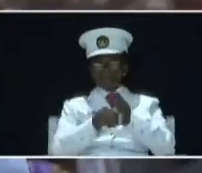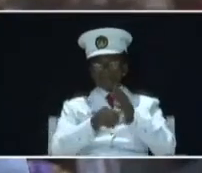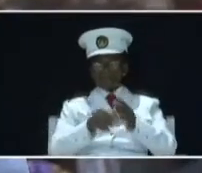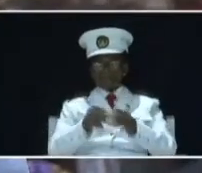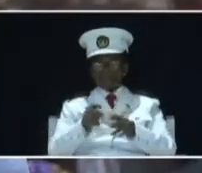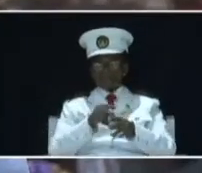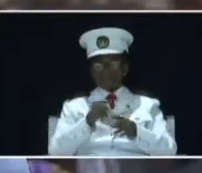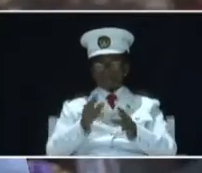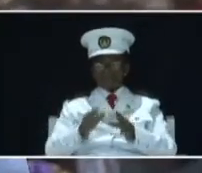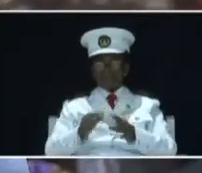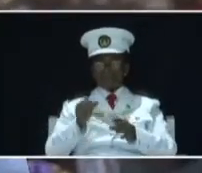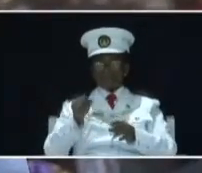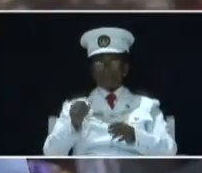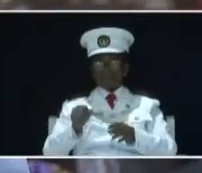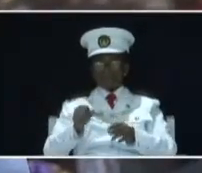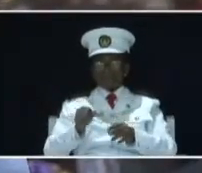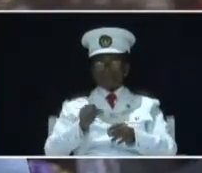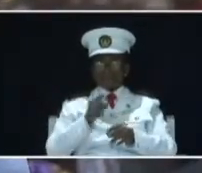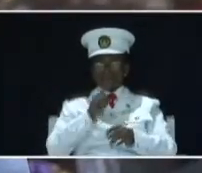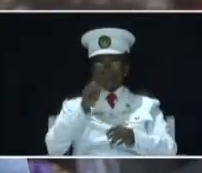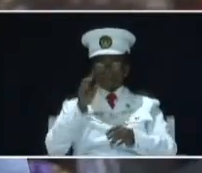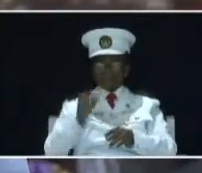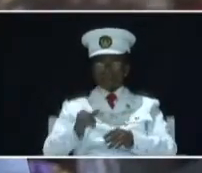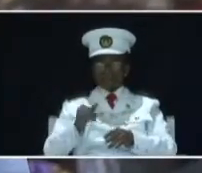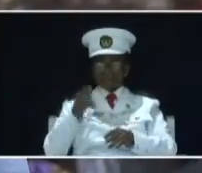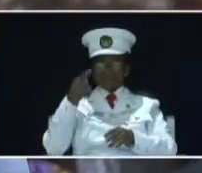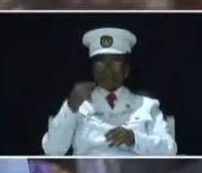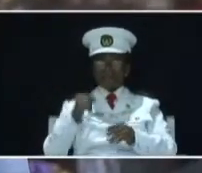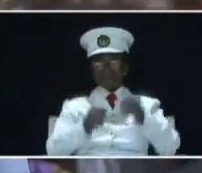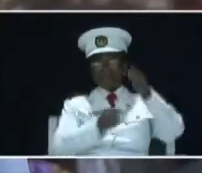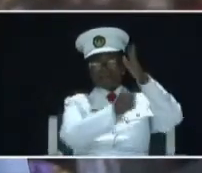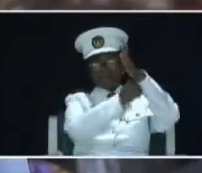supports the junior partner.